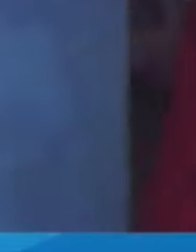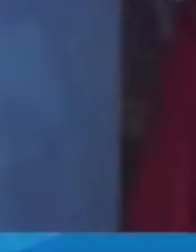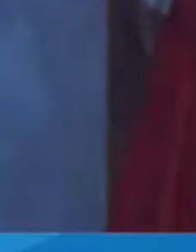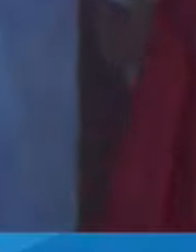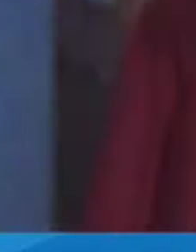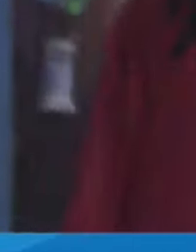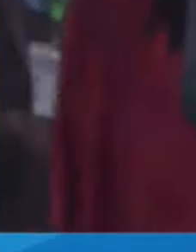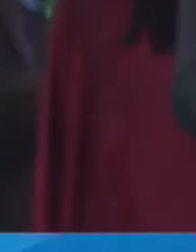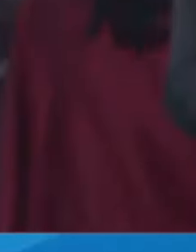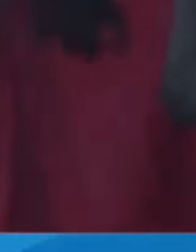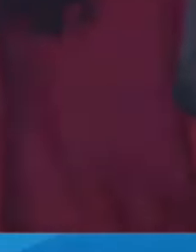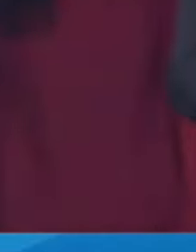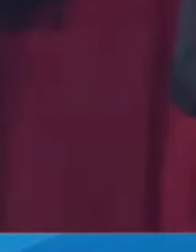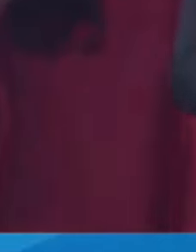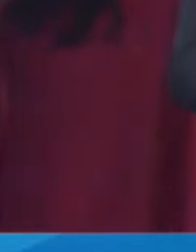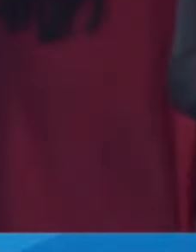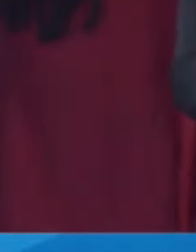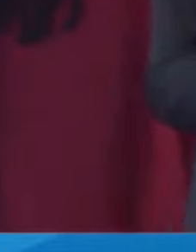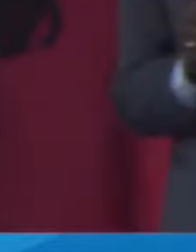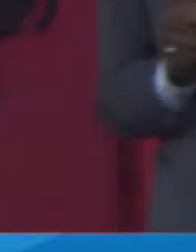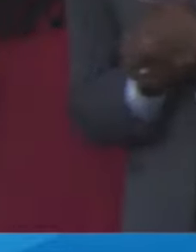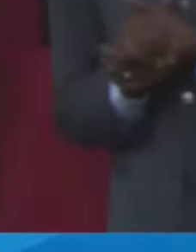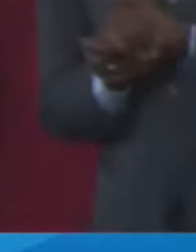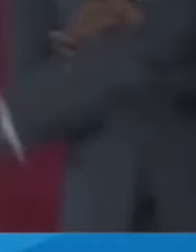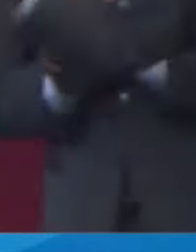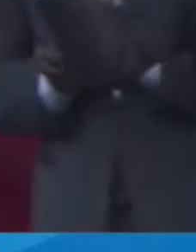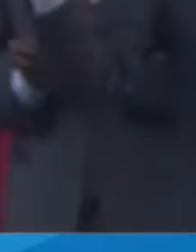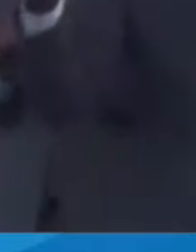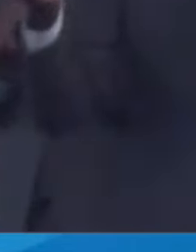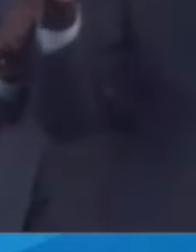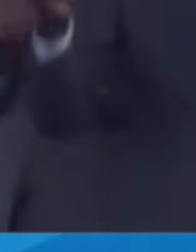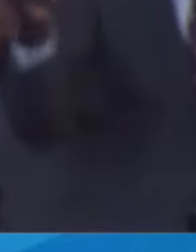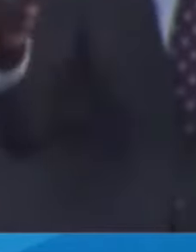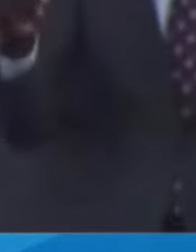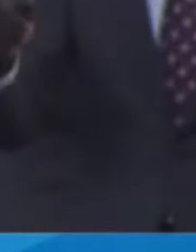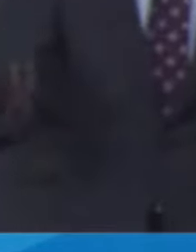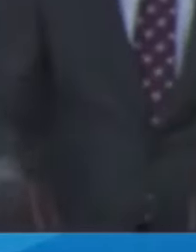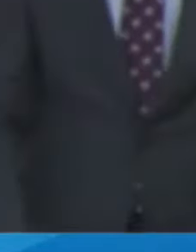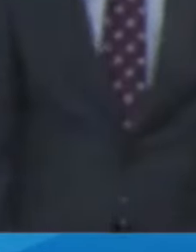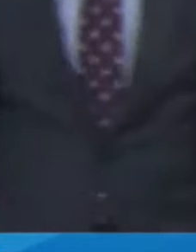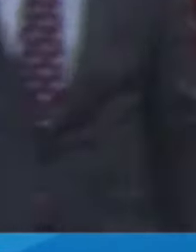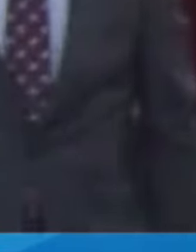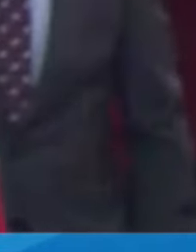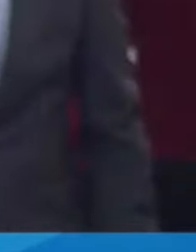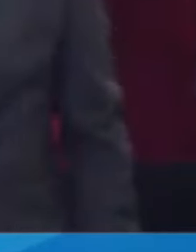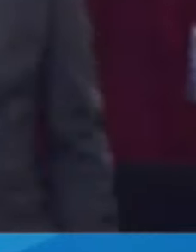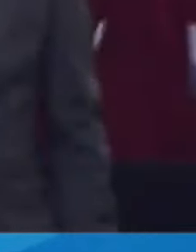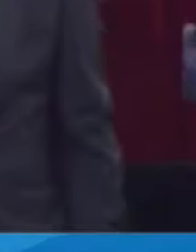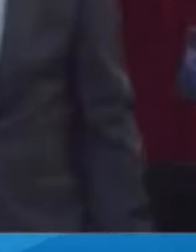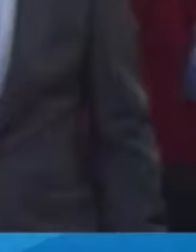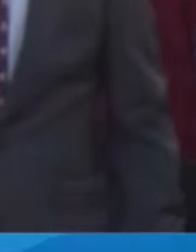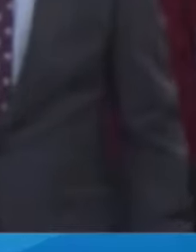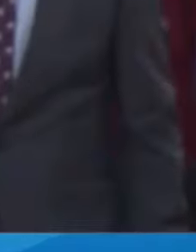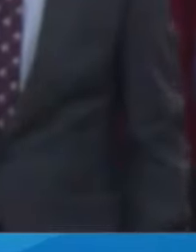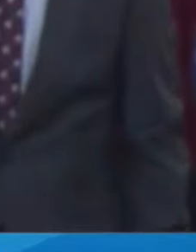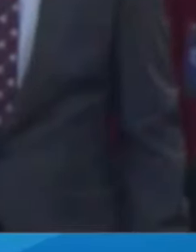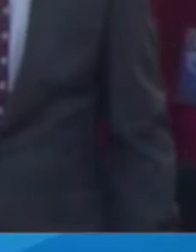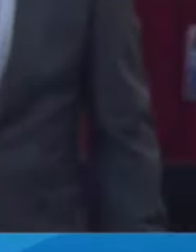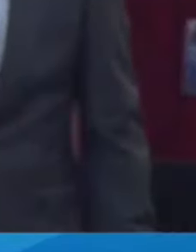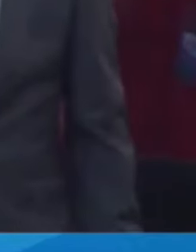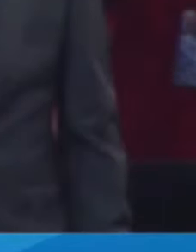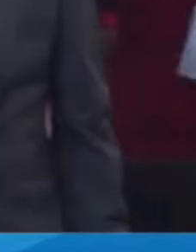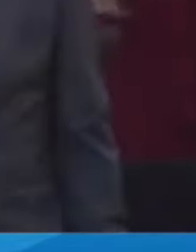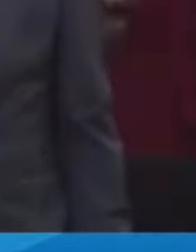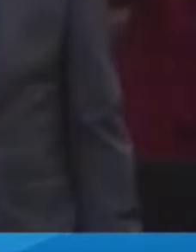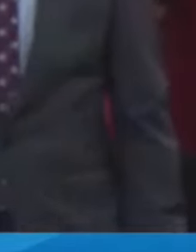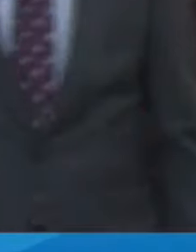know I am I know who God says I am what he says I am I